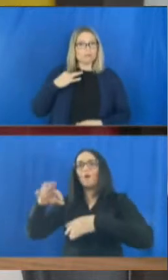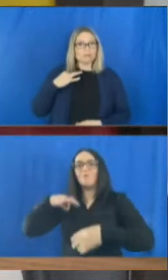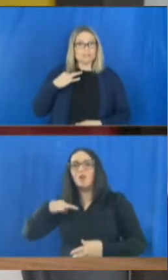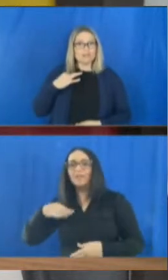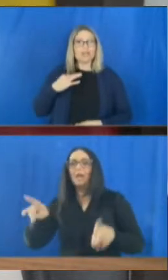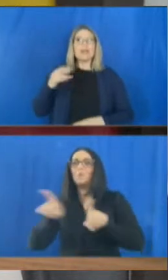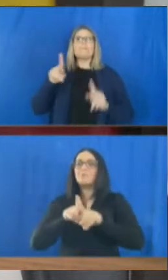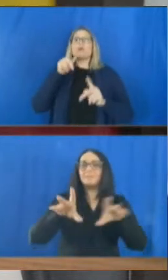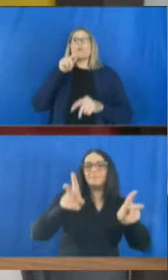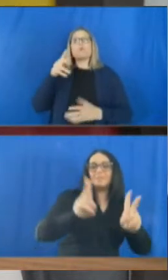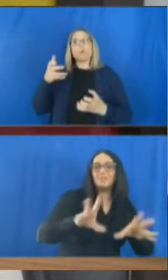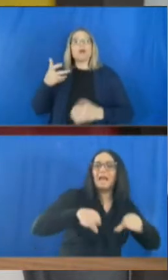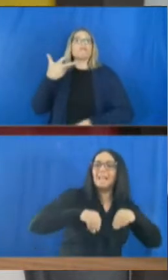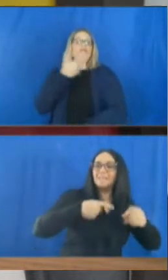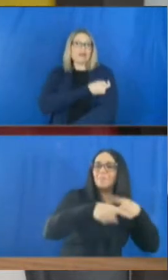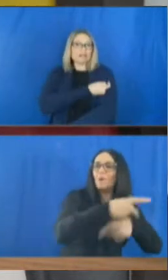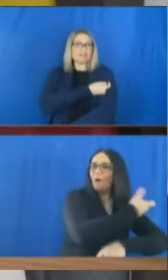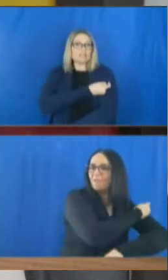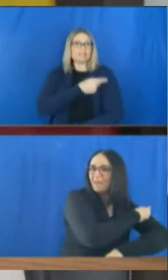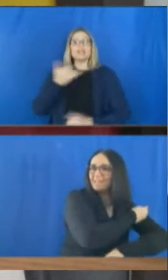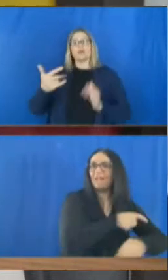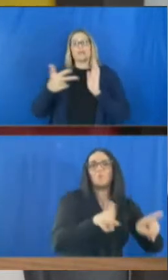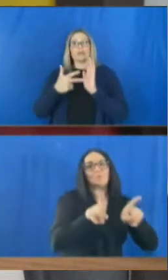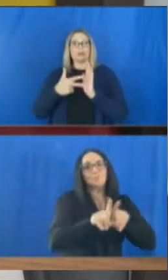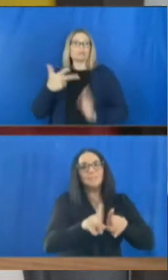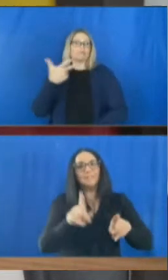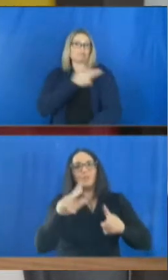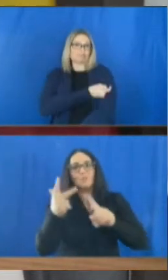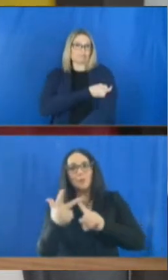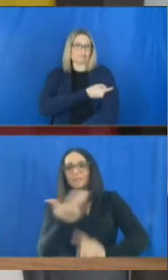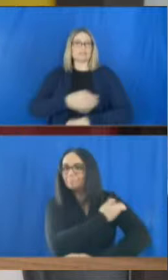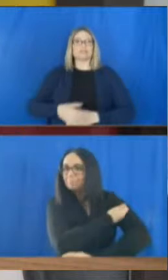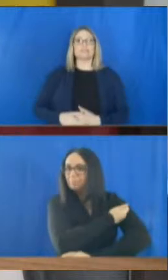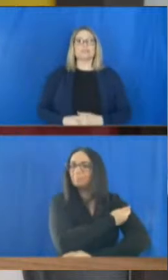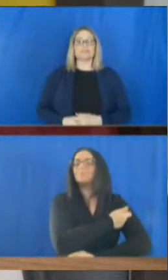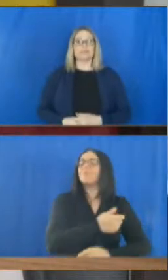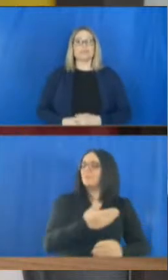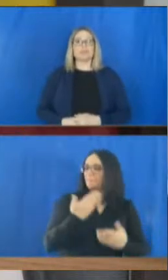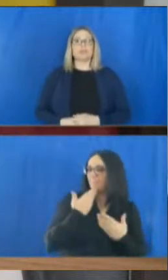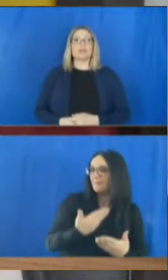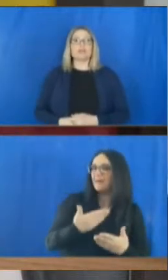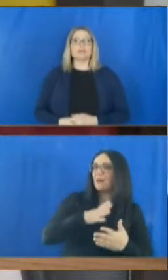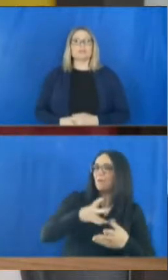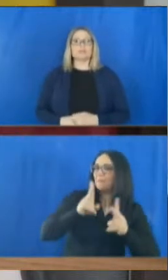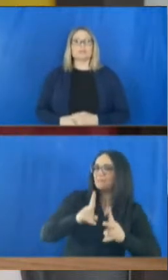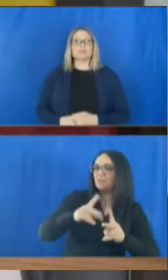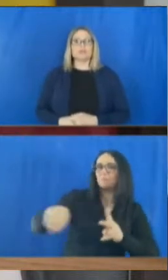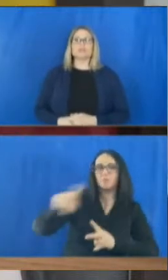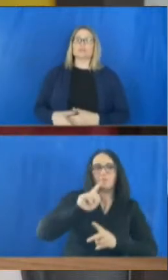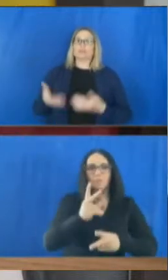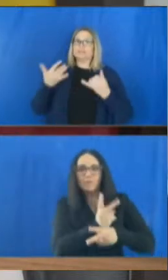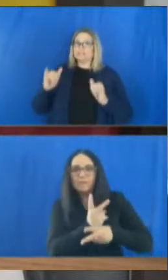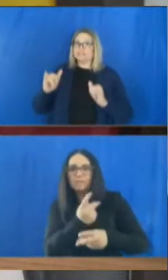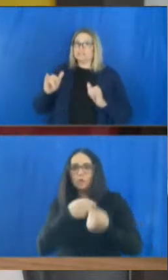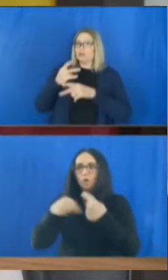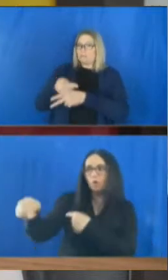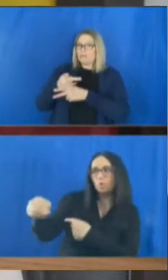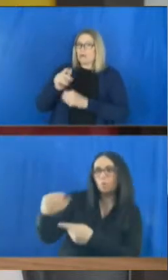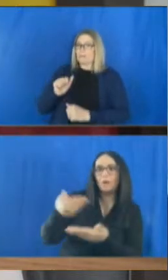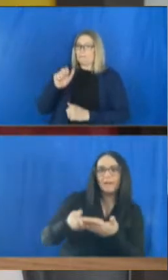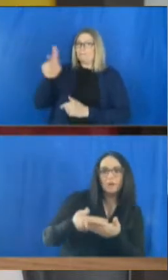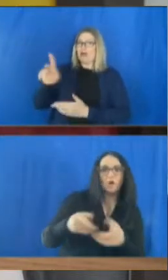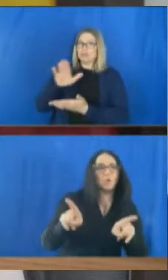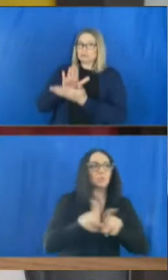and everyday activities. We need everyone to continue getting vaccinated and continue getting boosted while you